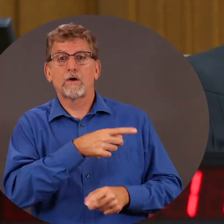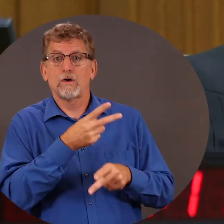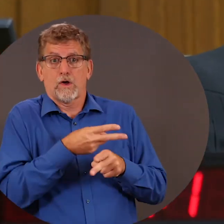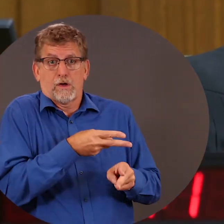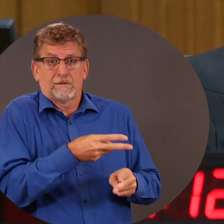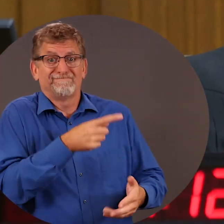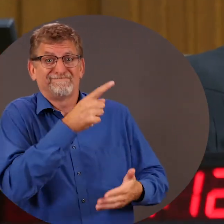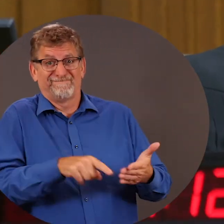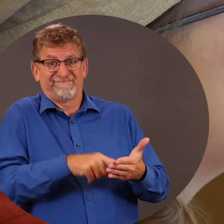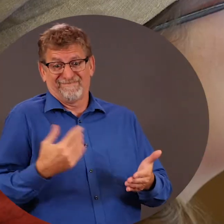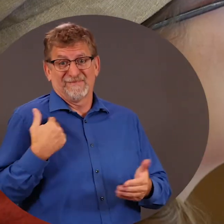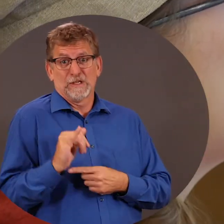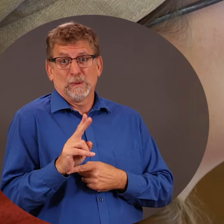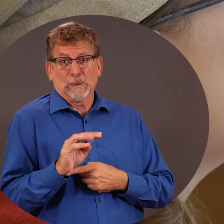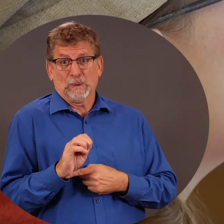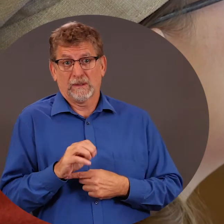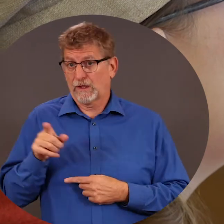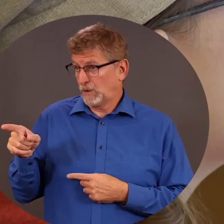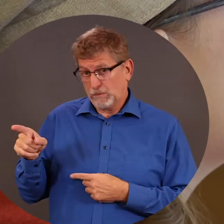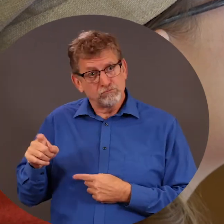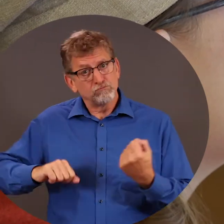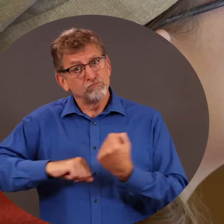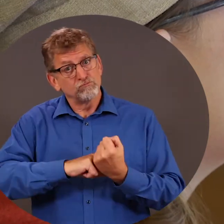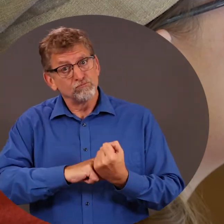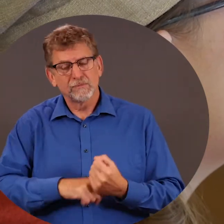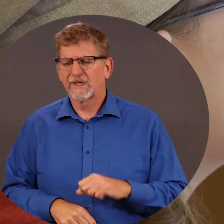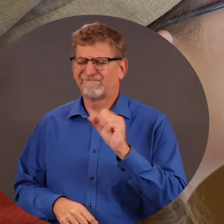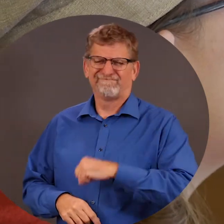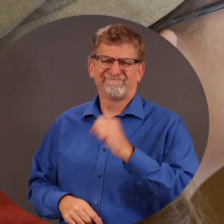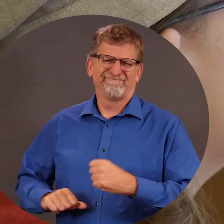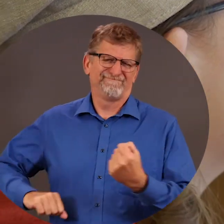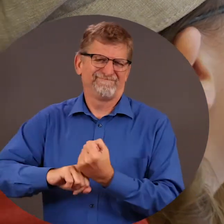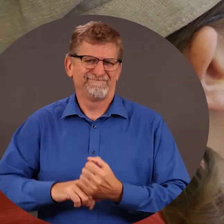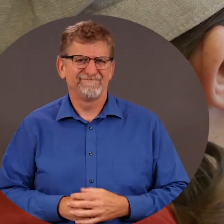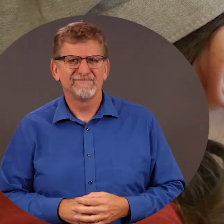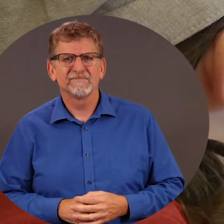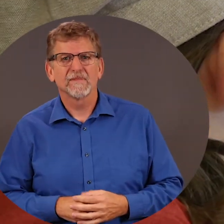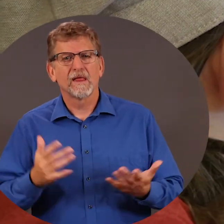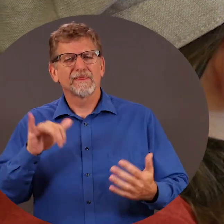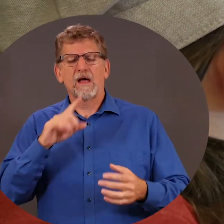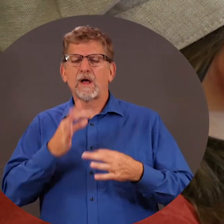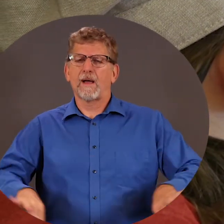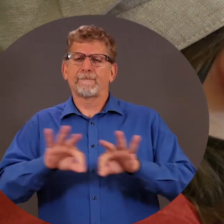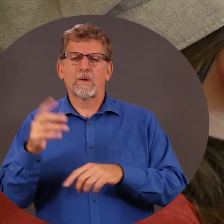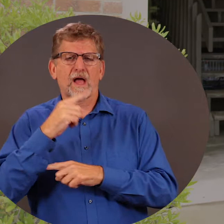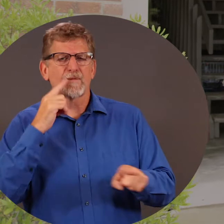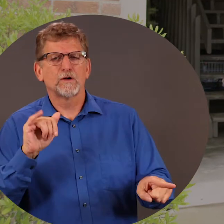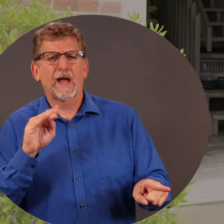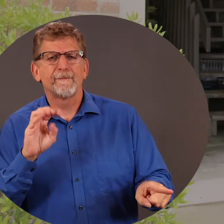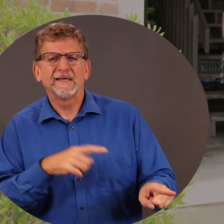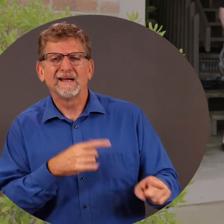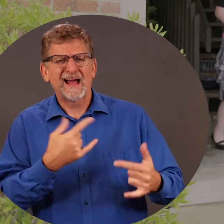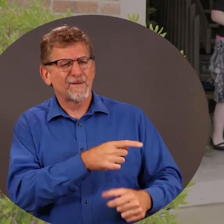This is an important day for Jamie, and one she's been working toward for the last year. But that's not all she's been doing. Jamie has